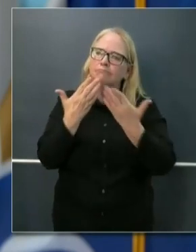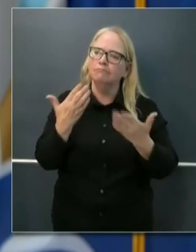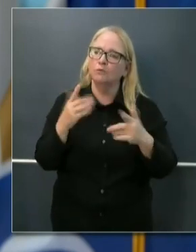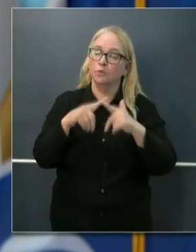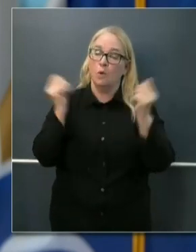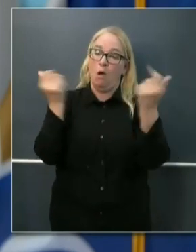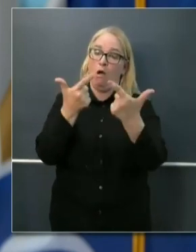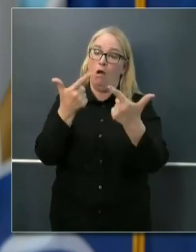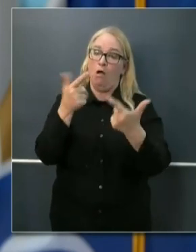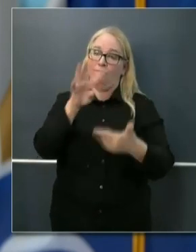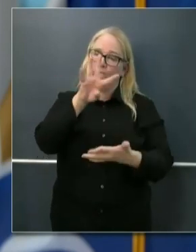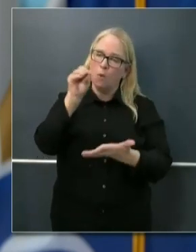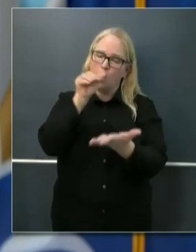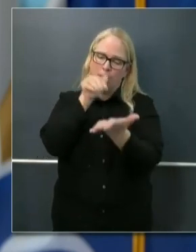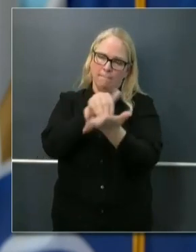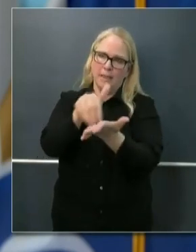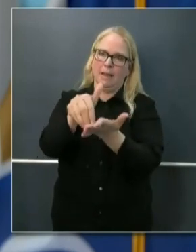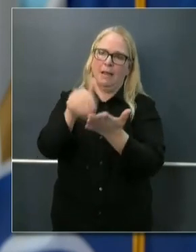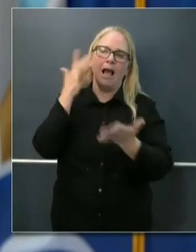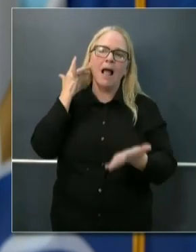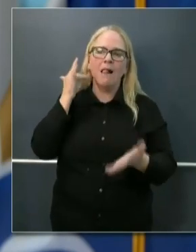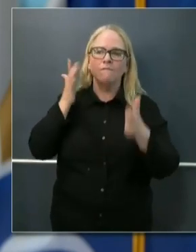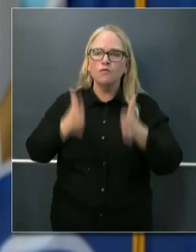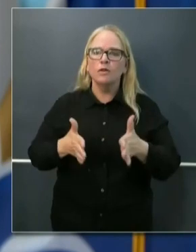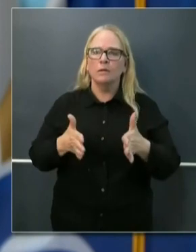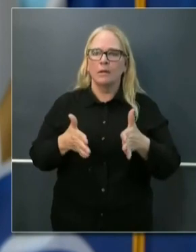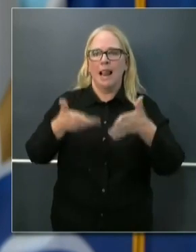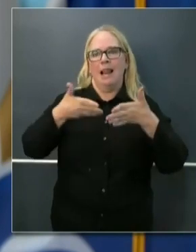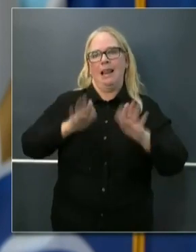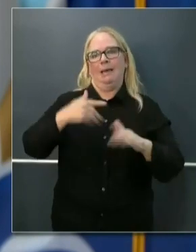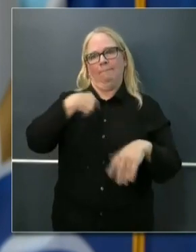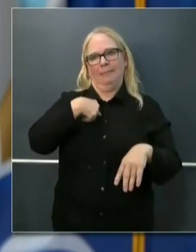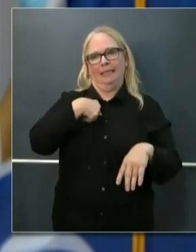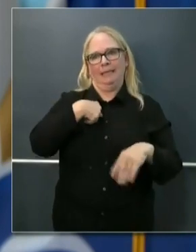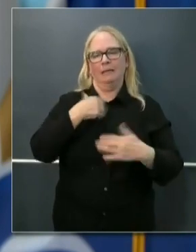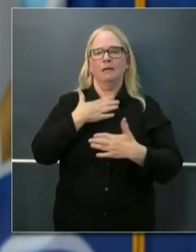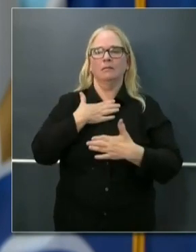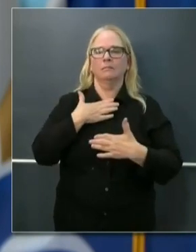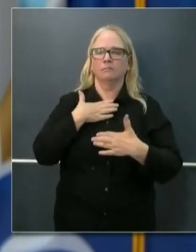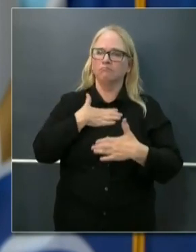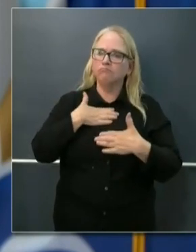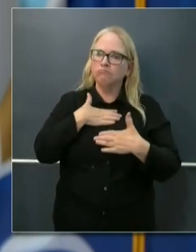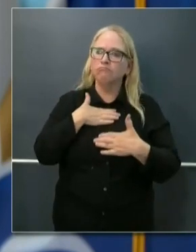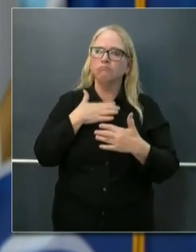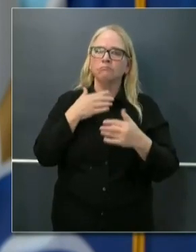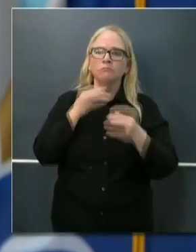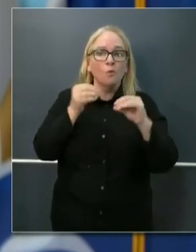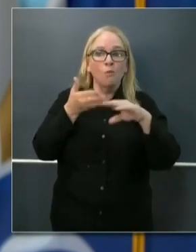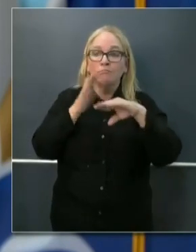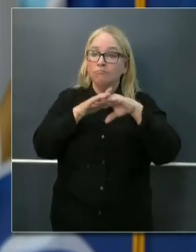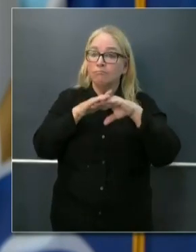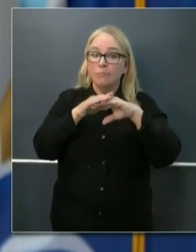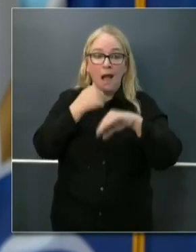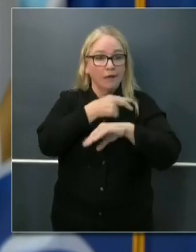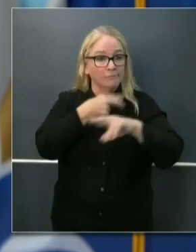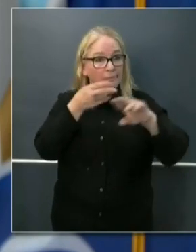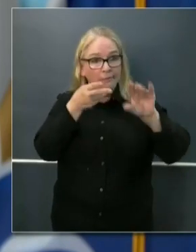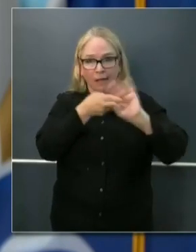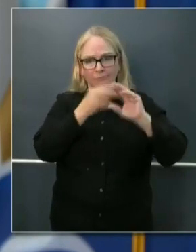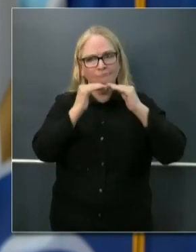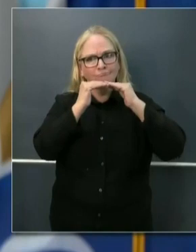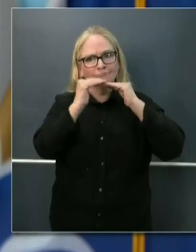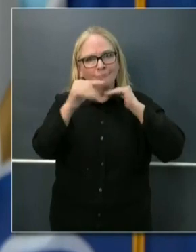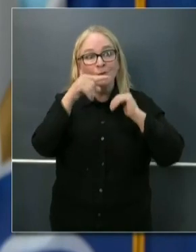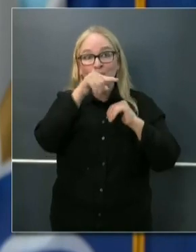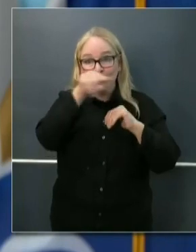40 million Californians, for allowing me the privilege once again of saying that there were no increases in hospitalization. That's because of you and